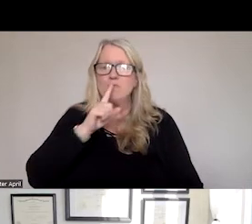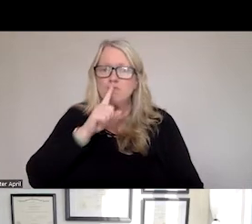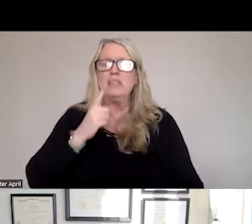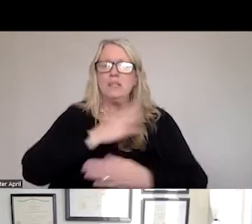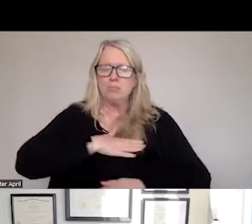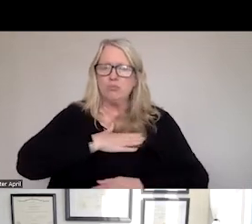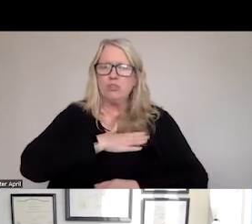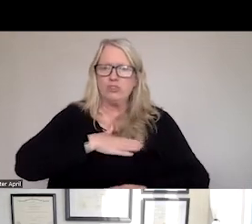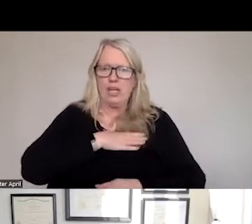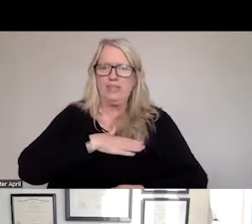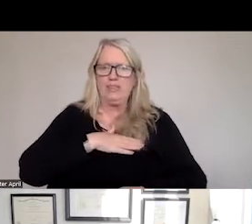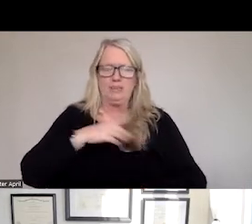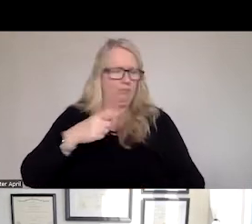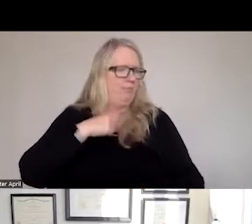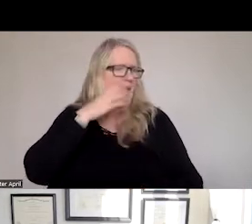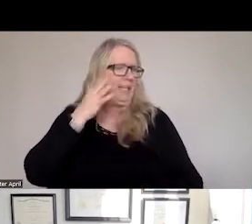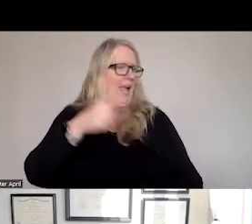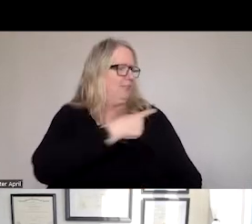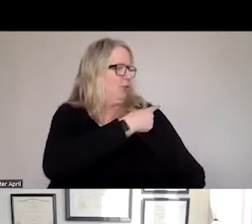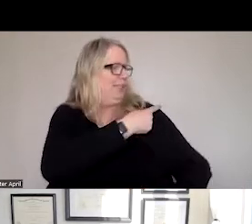sorry, my cat's jumping around.